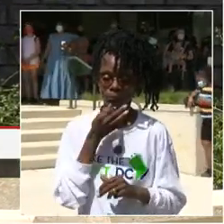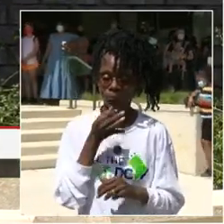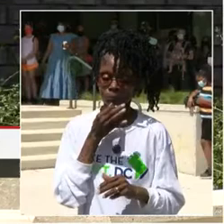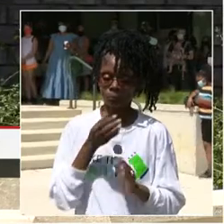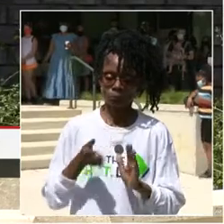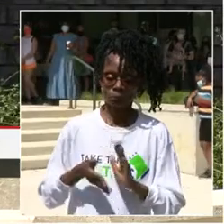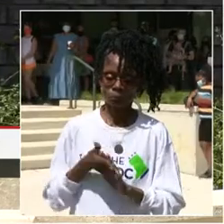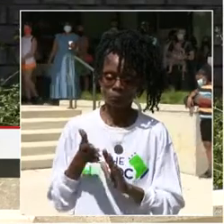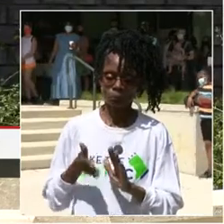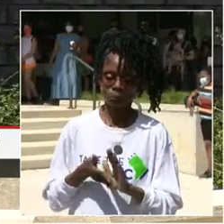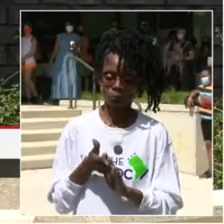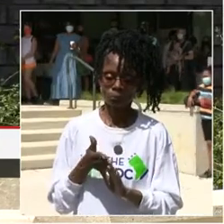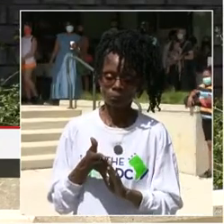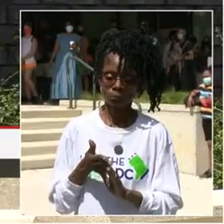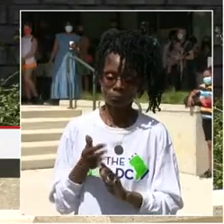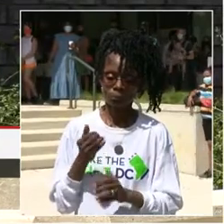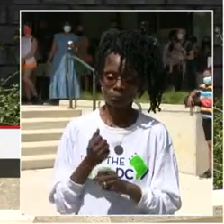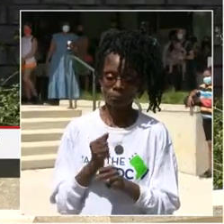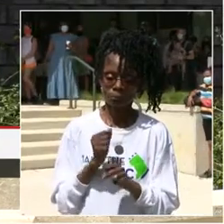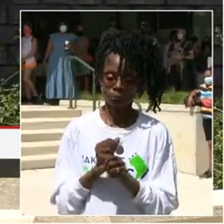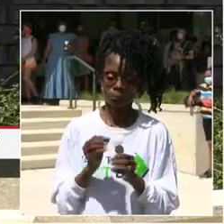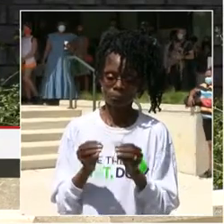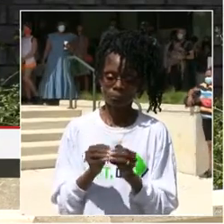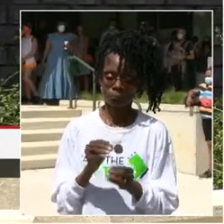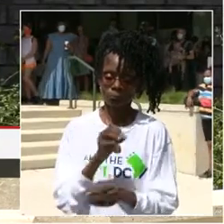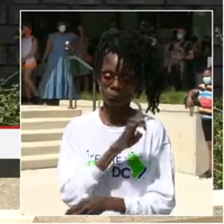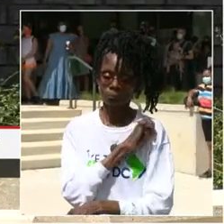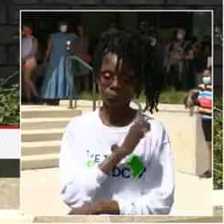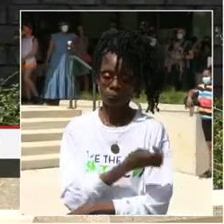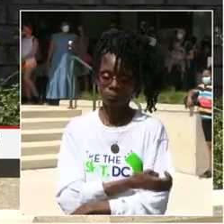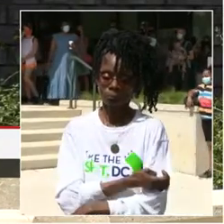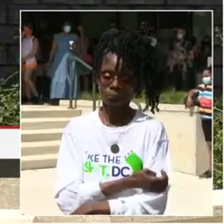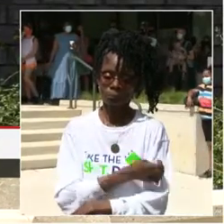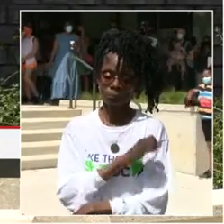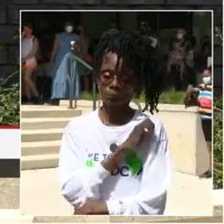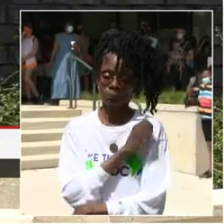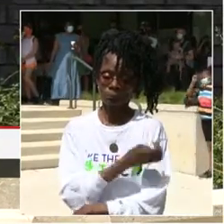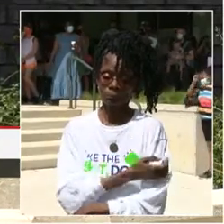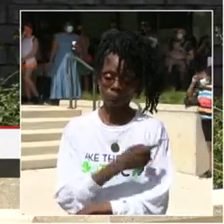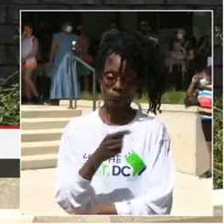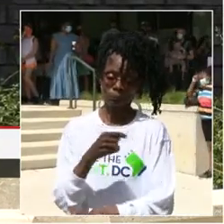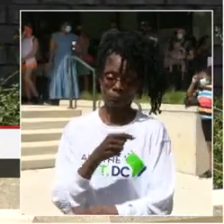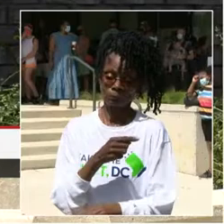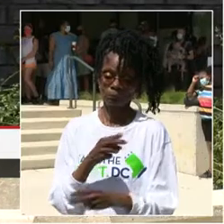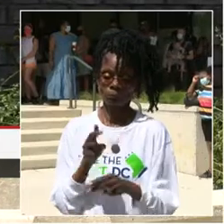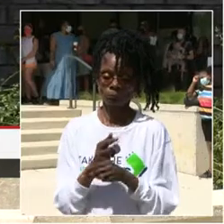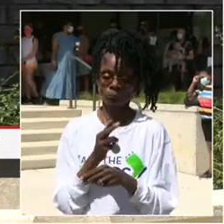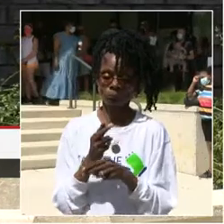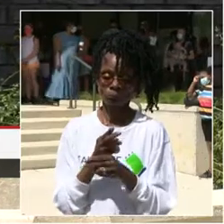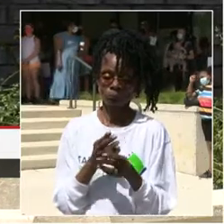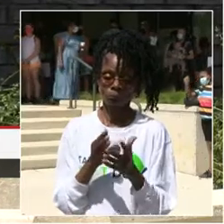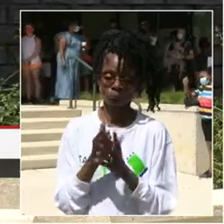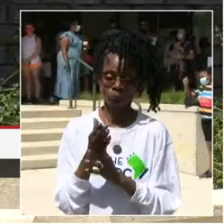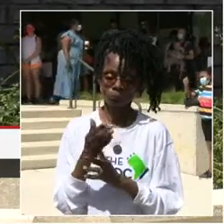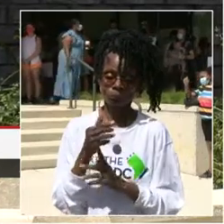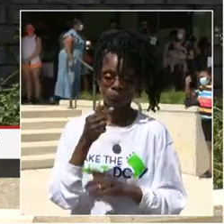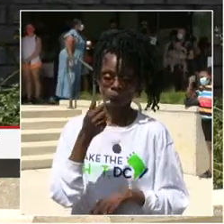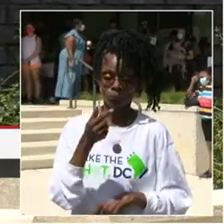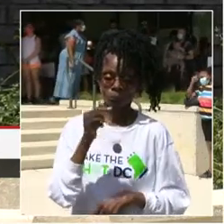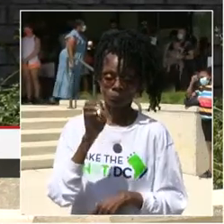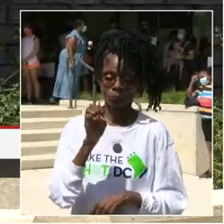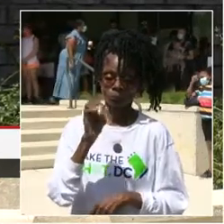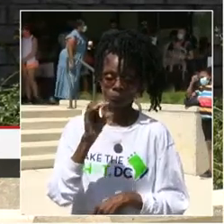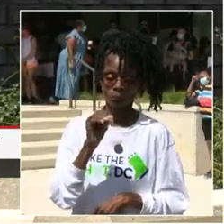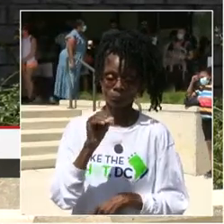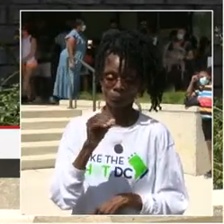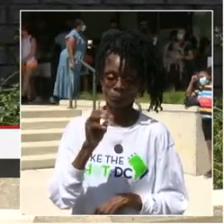than it uses through the use of geothermal wells and solar panels to harness energy. This project